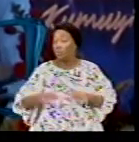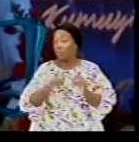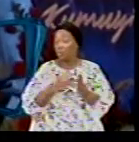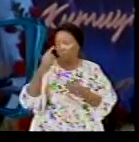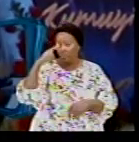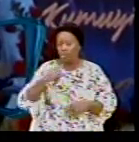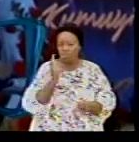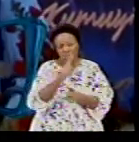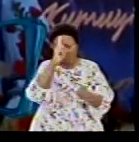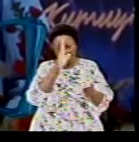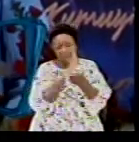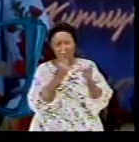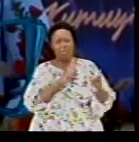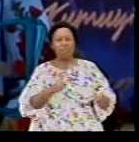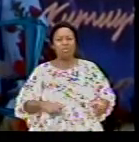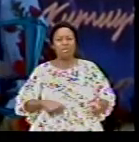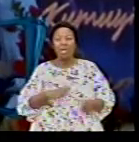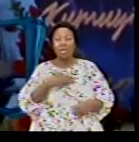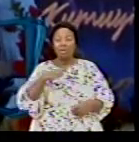Tonight is a night of testimony.